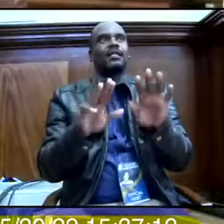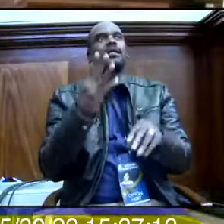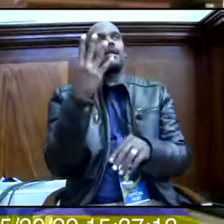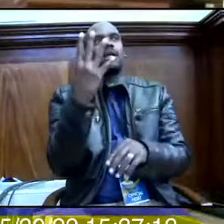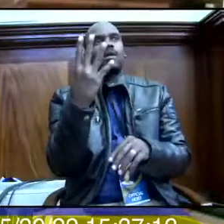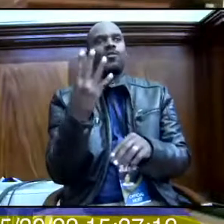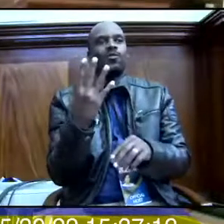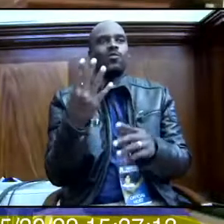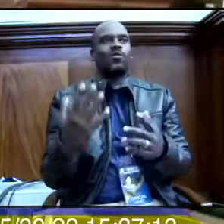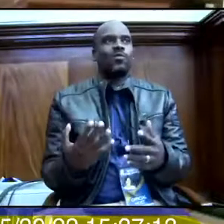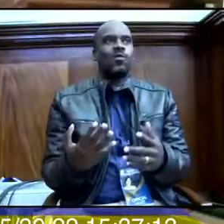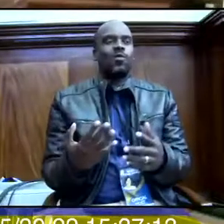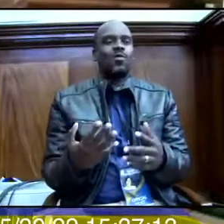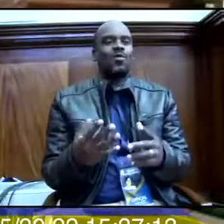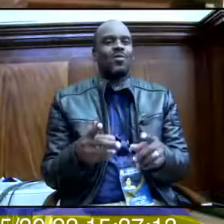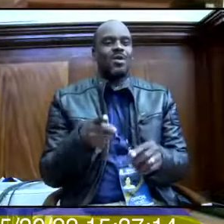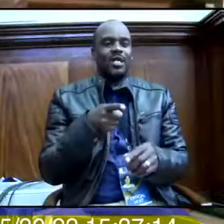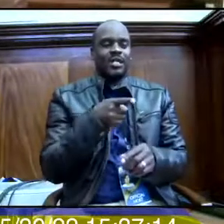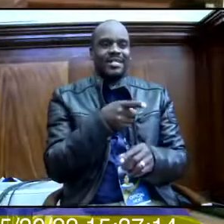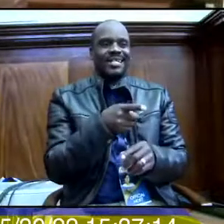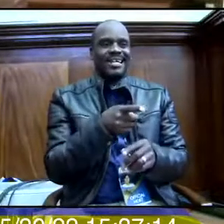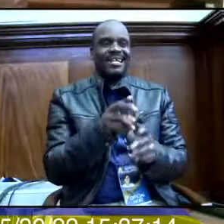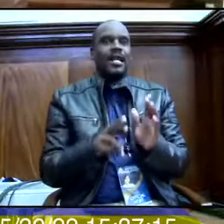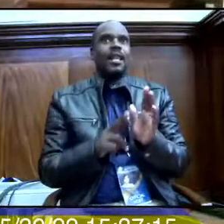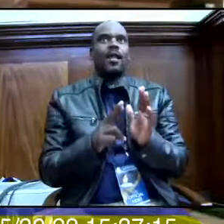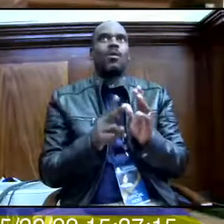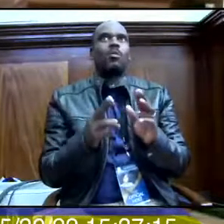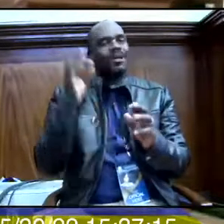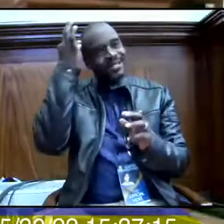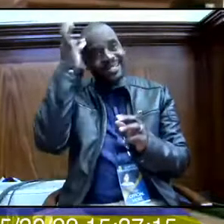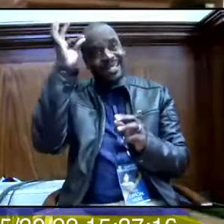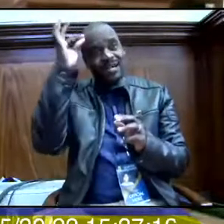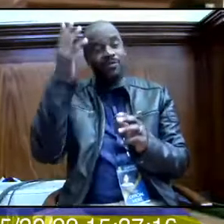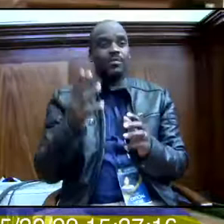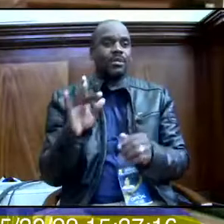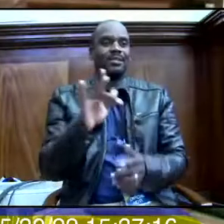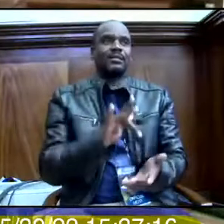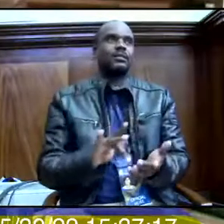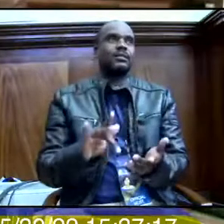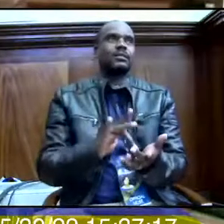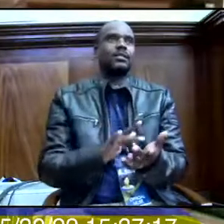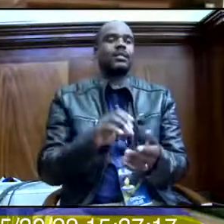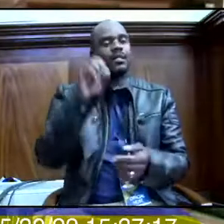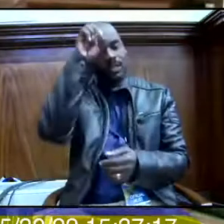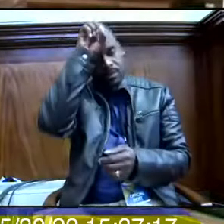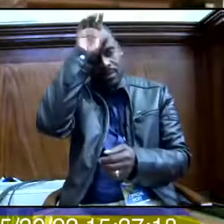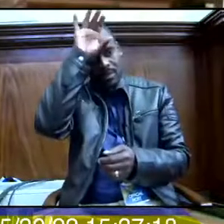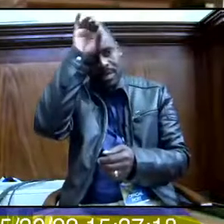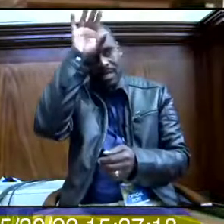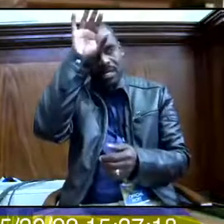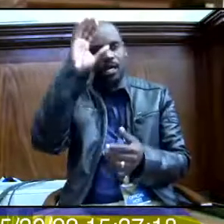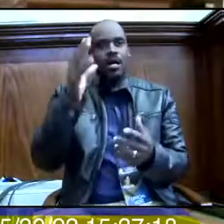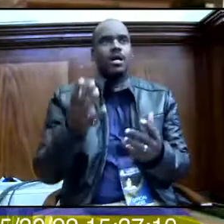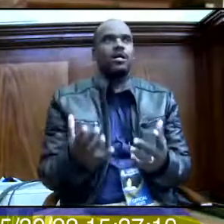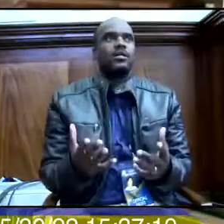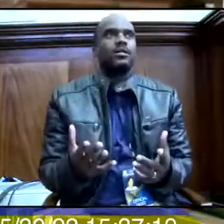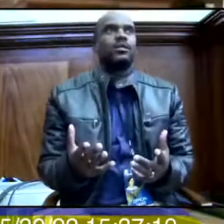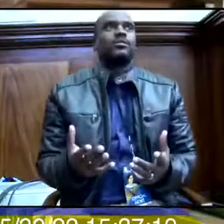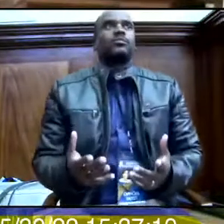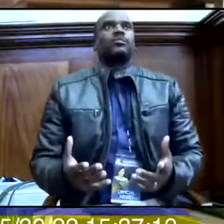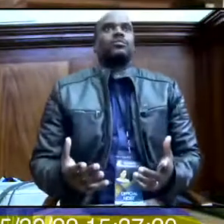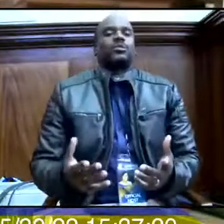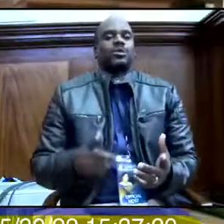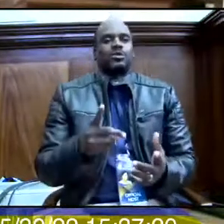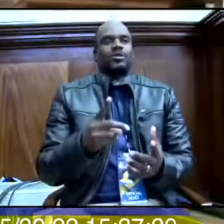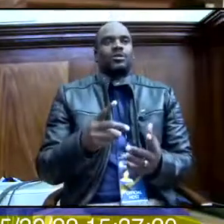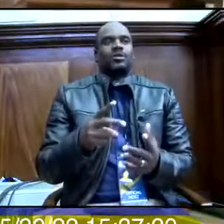it is undeniable that the government has saved the interest of mining capital including a handful of